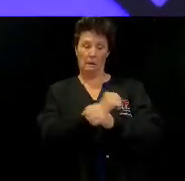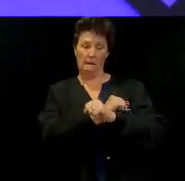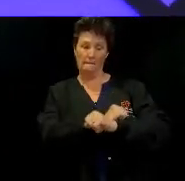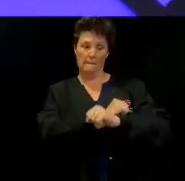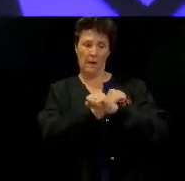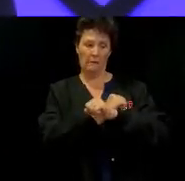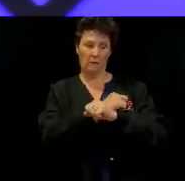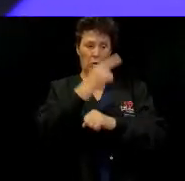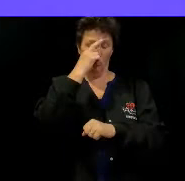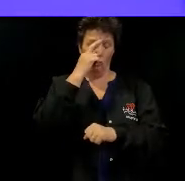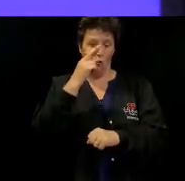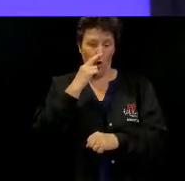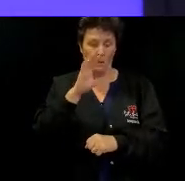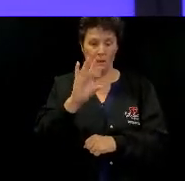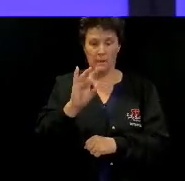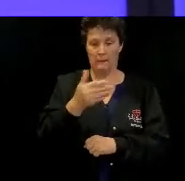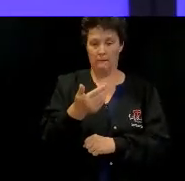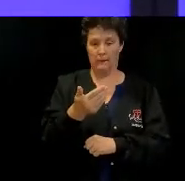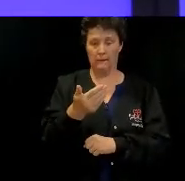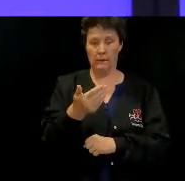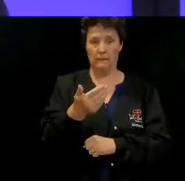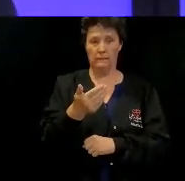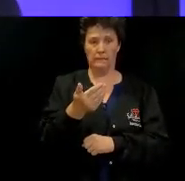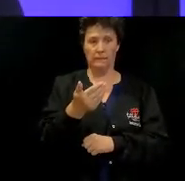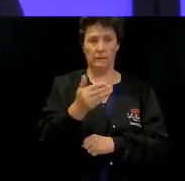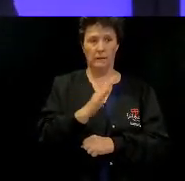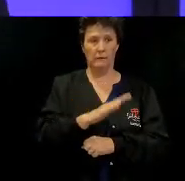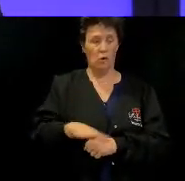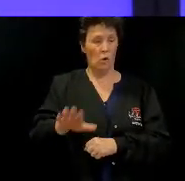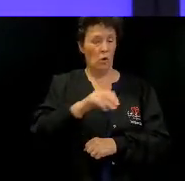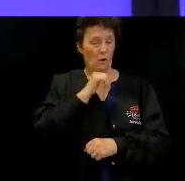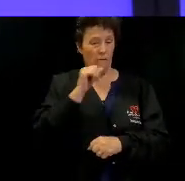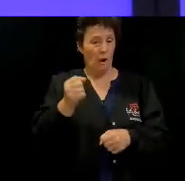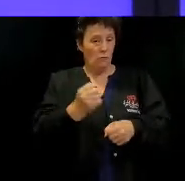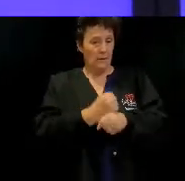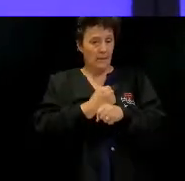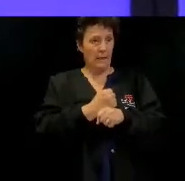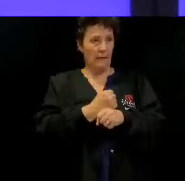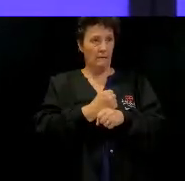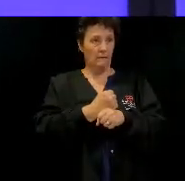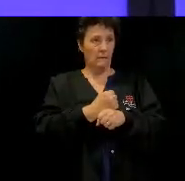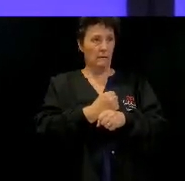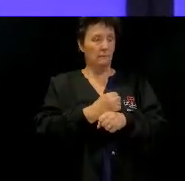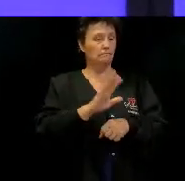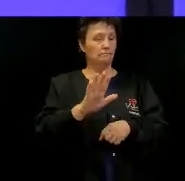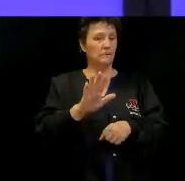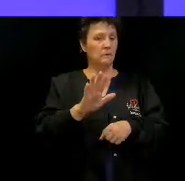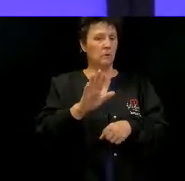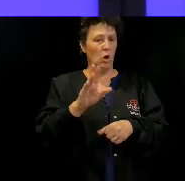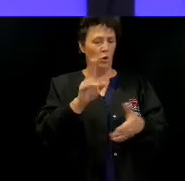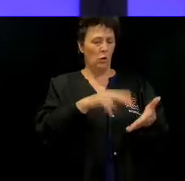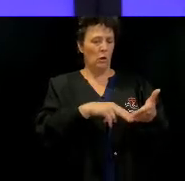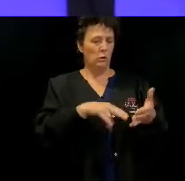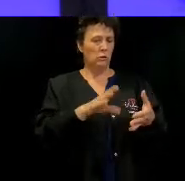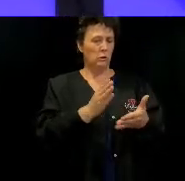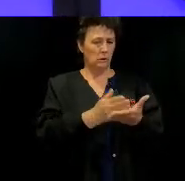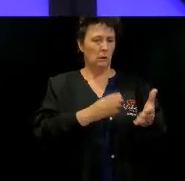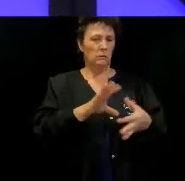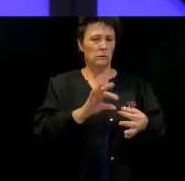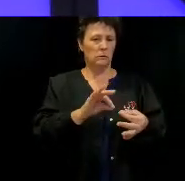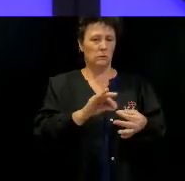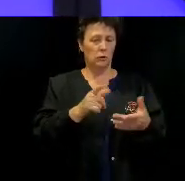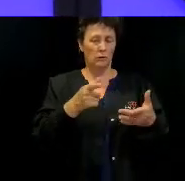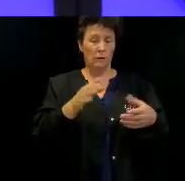Romans 8:15 says this, for you have not received, now we're just going to look at a couple of scriptures, for you have